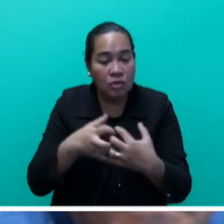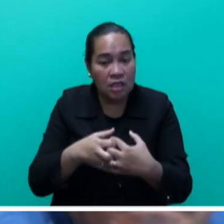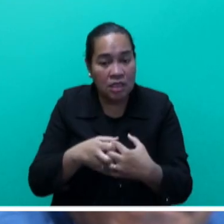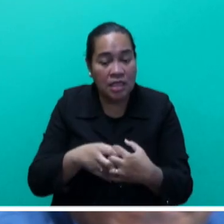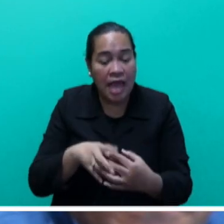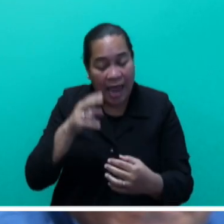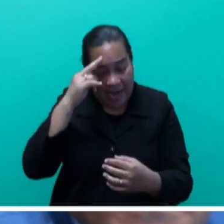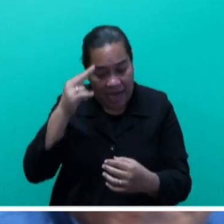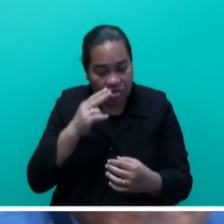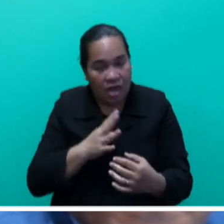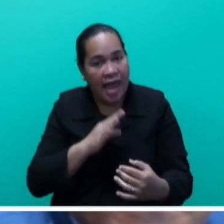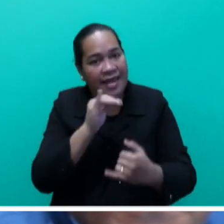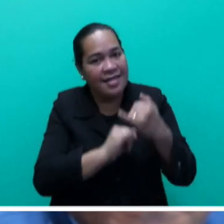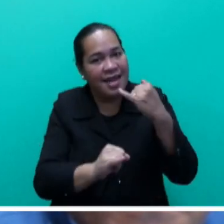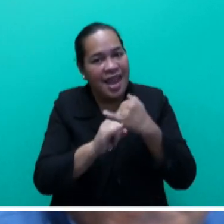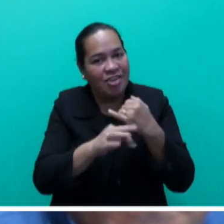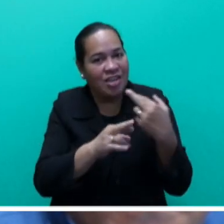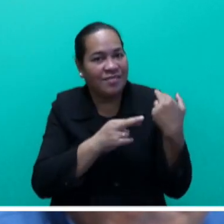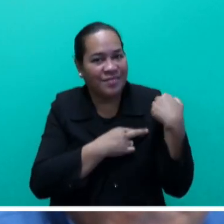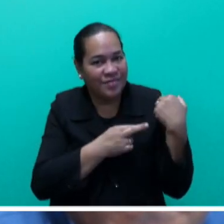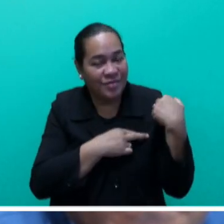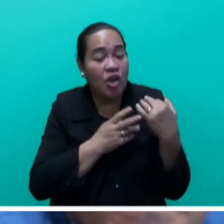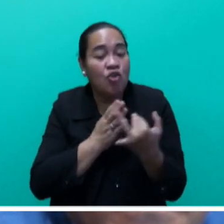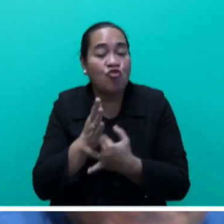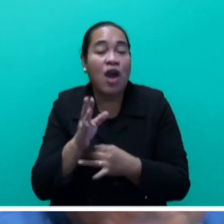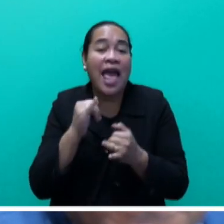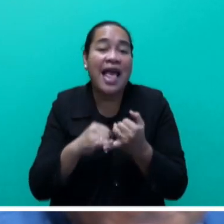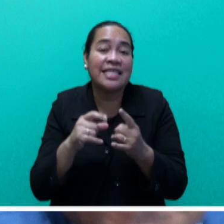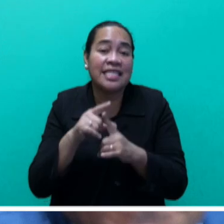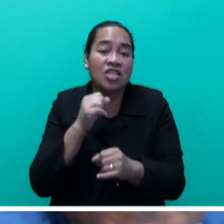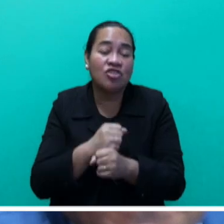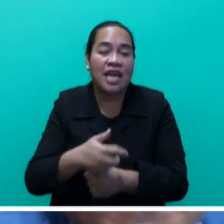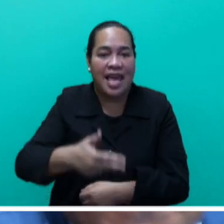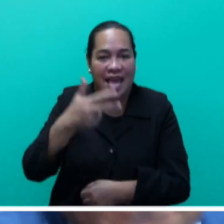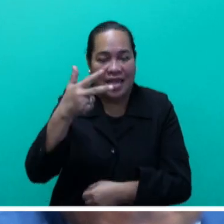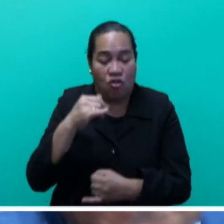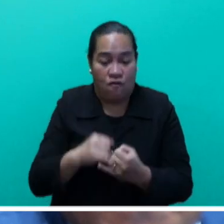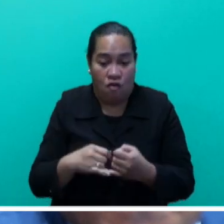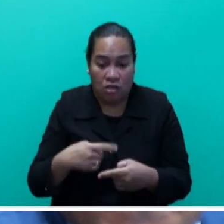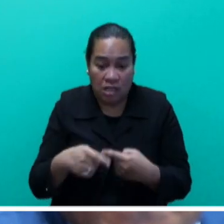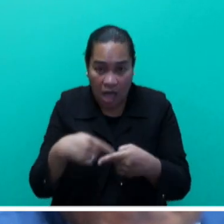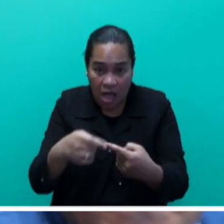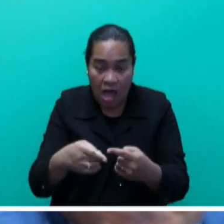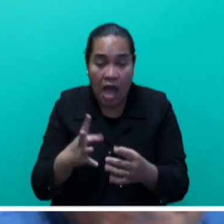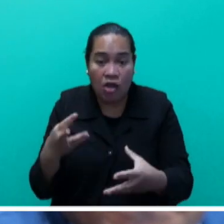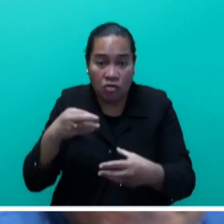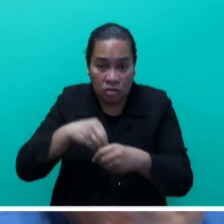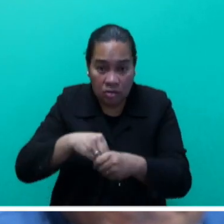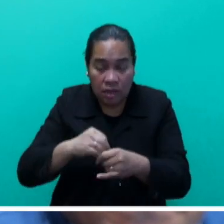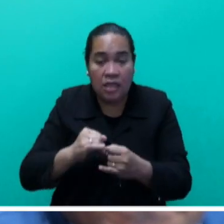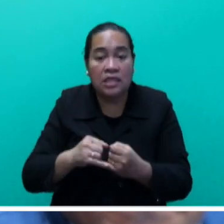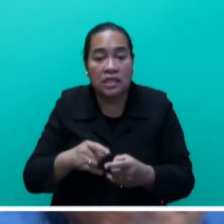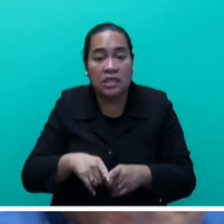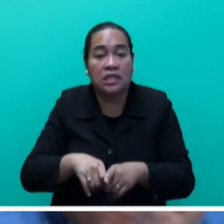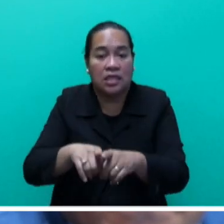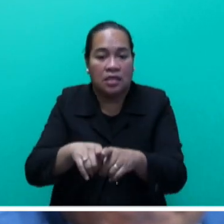international obligations through SDG 8, which is to foster sustained, inclusive, sustainable economic